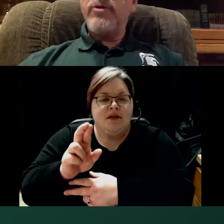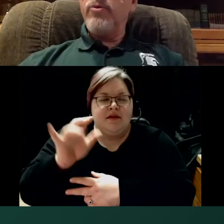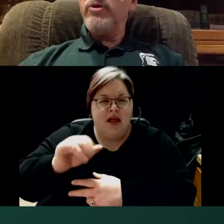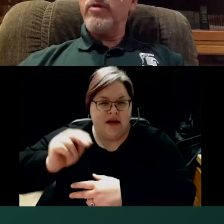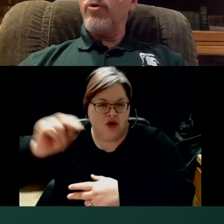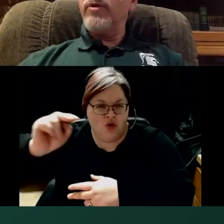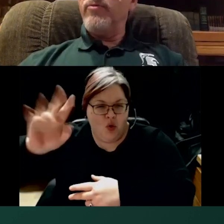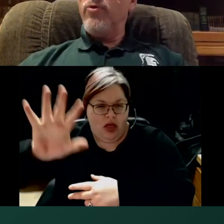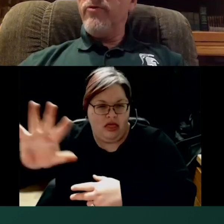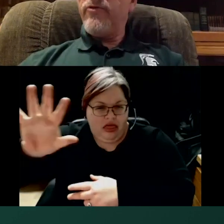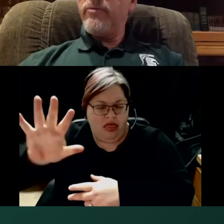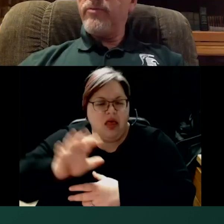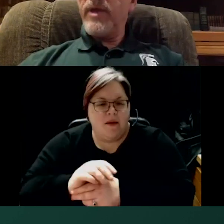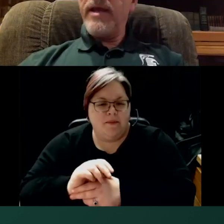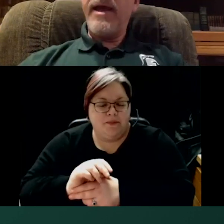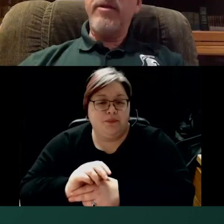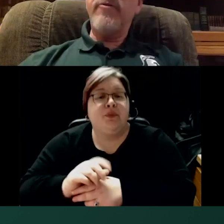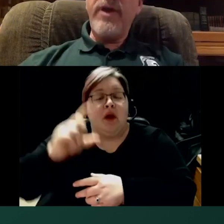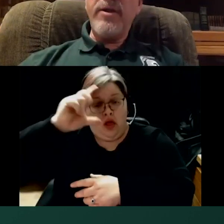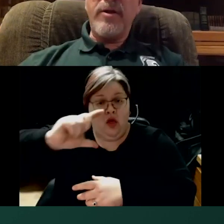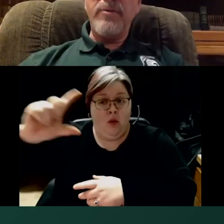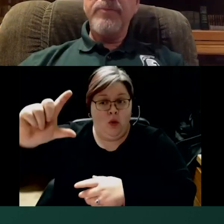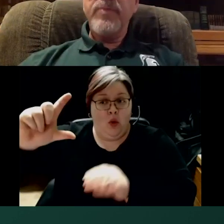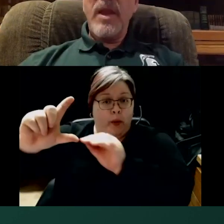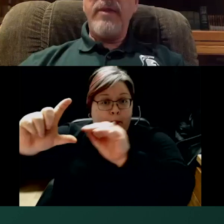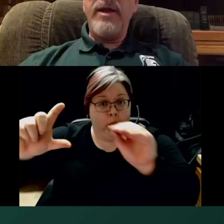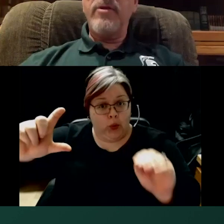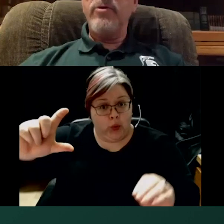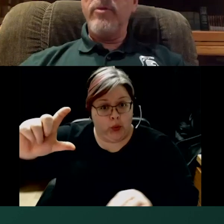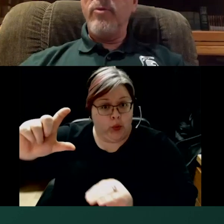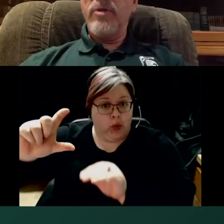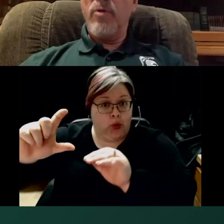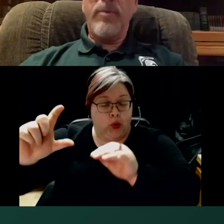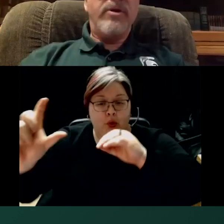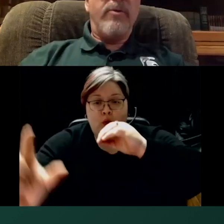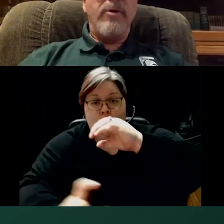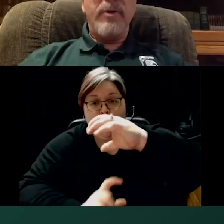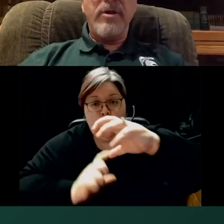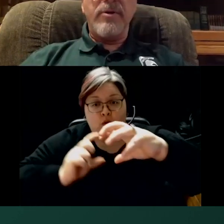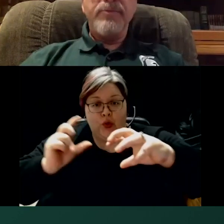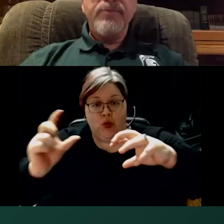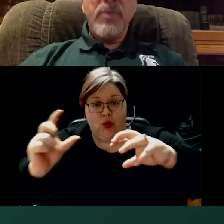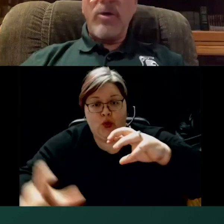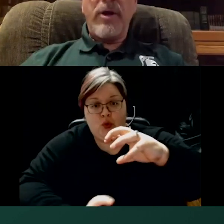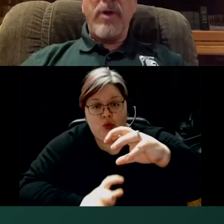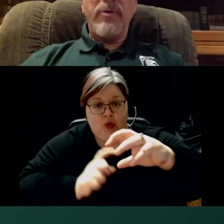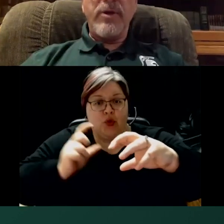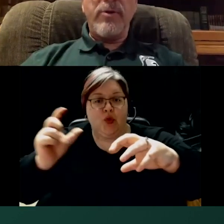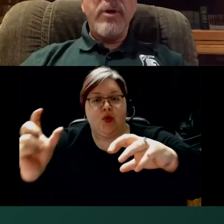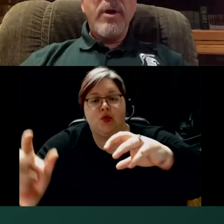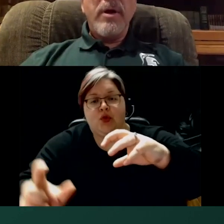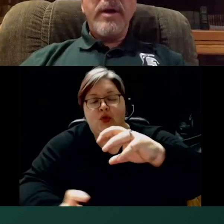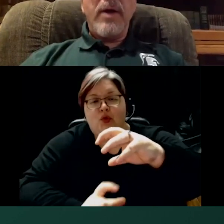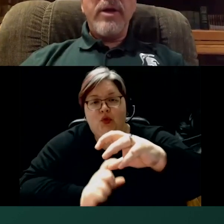But the moon does more than move. It has phases, and that's due to the moon's orbit around the sun, or sorry, around the